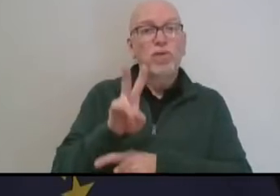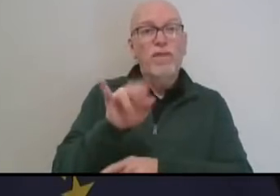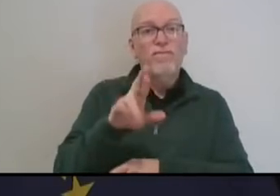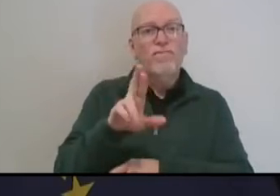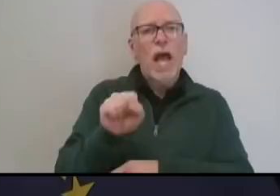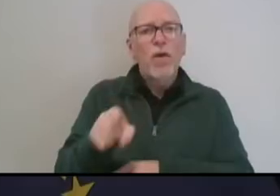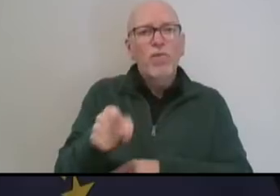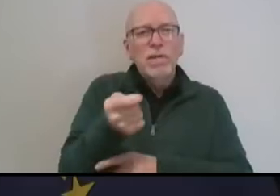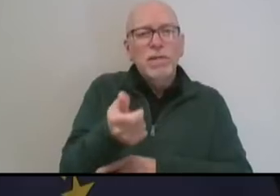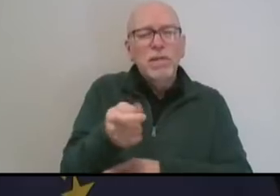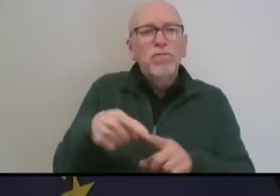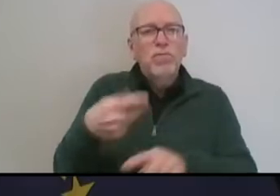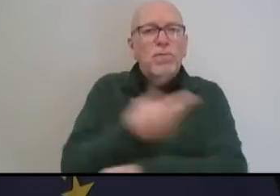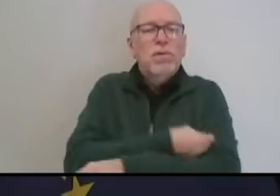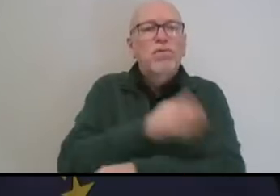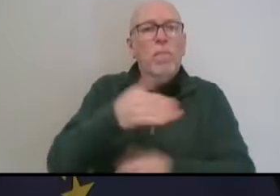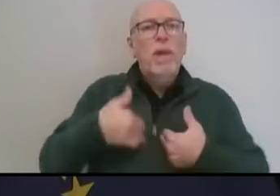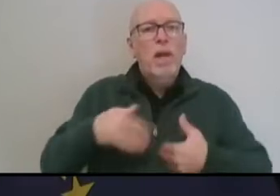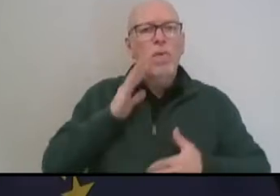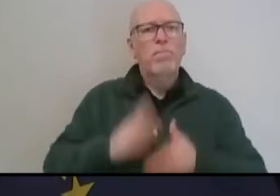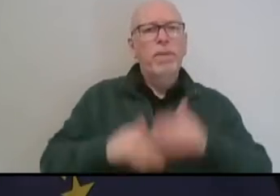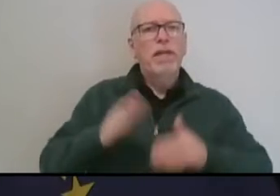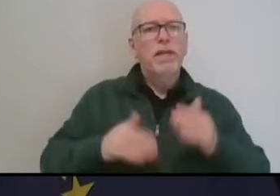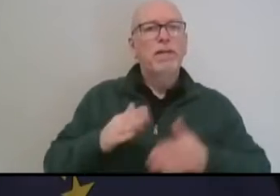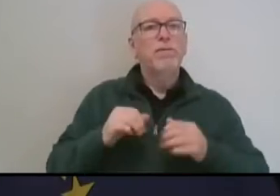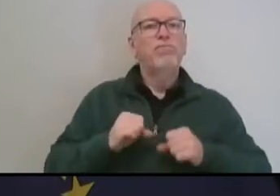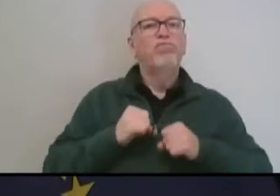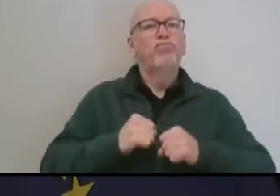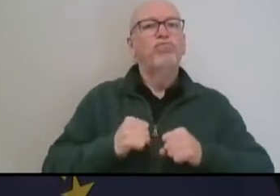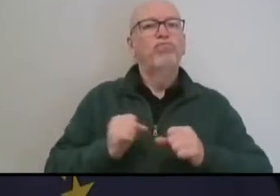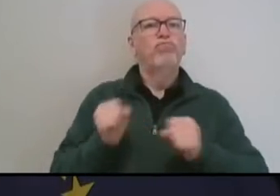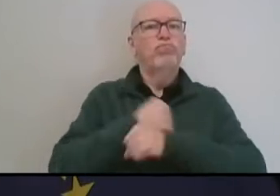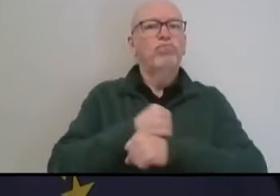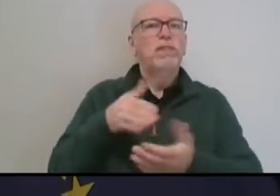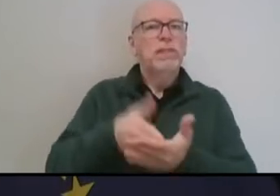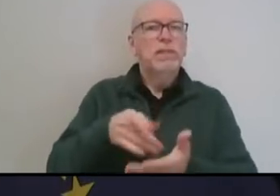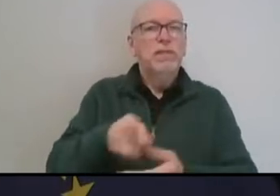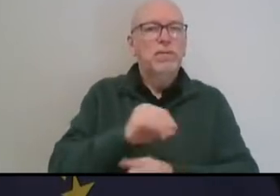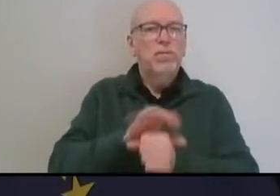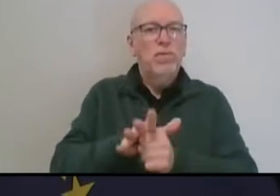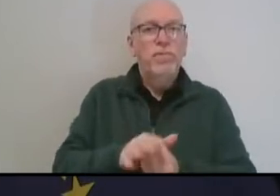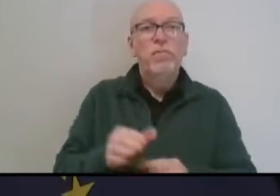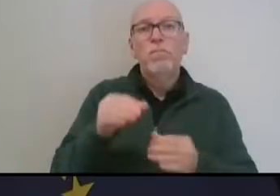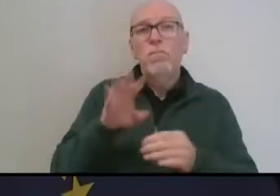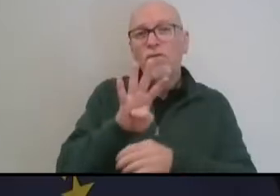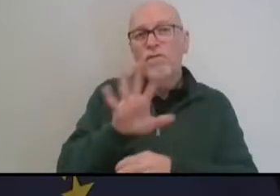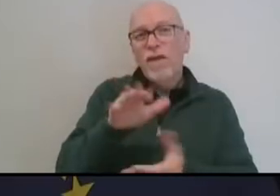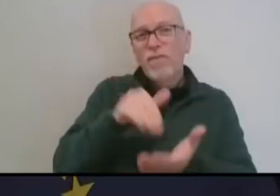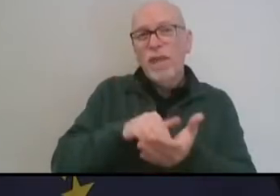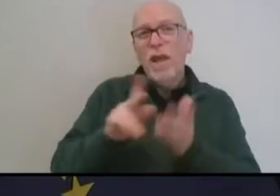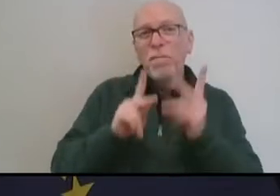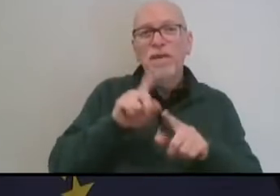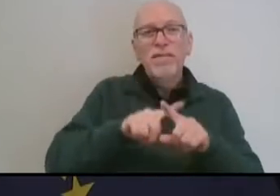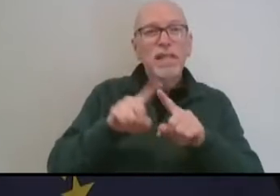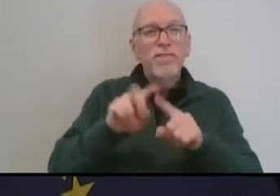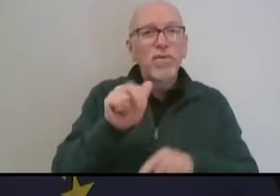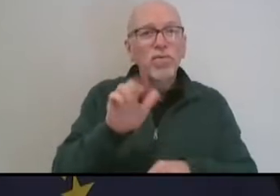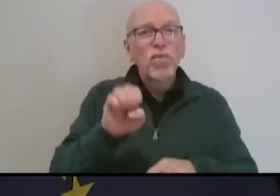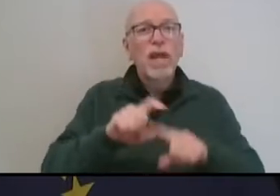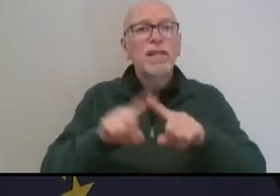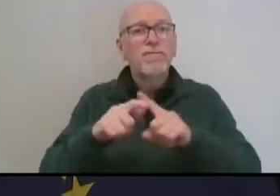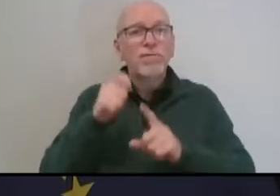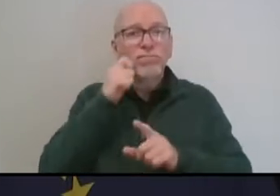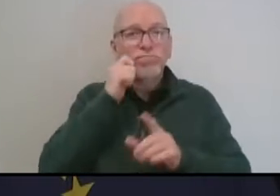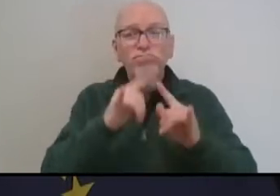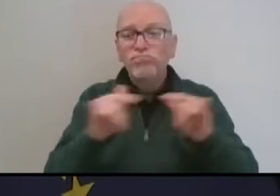your body to create antibodies to COVID-19. Nearly 44,000 people from all races and ethnicities participated in trials